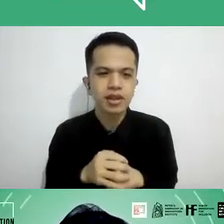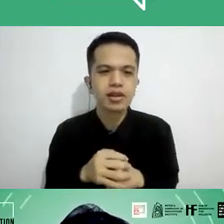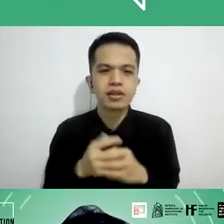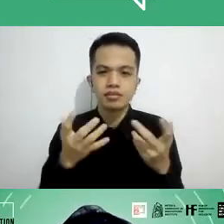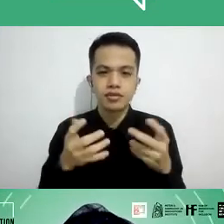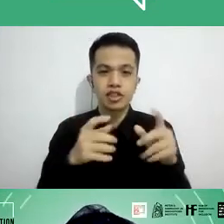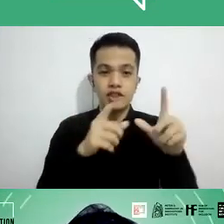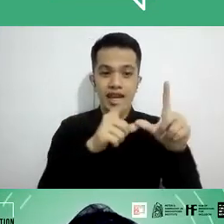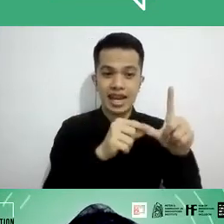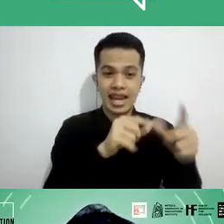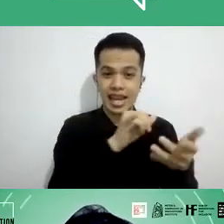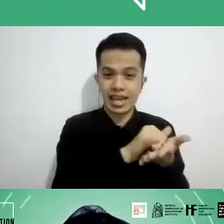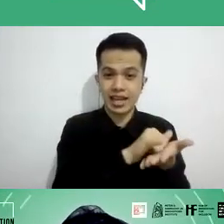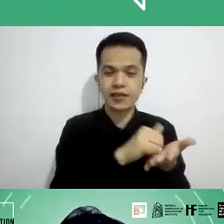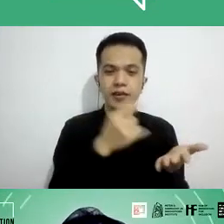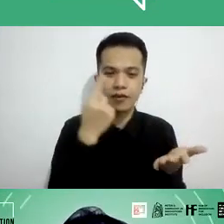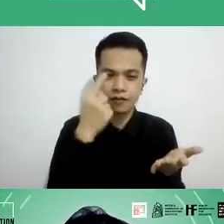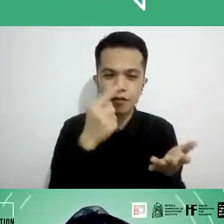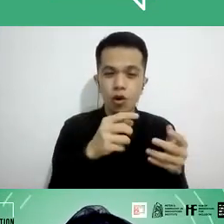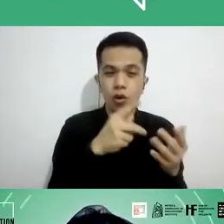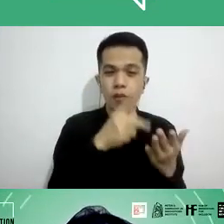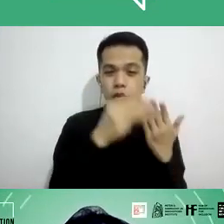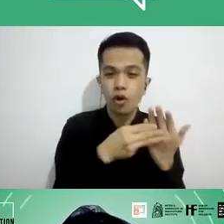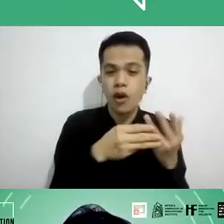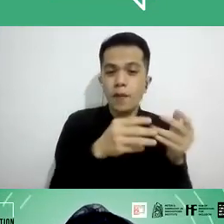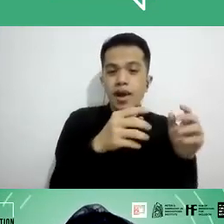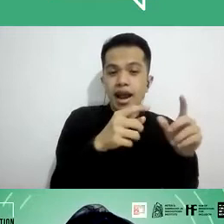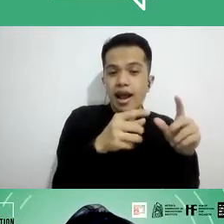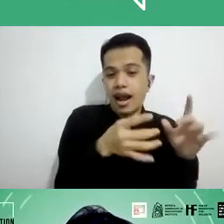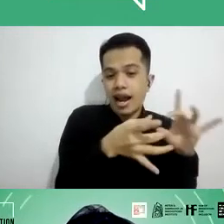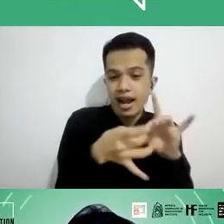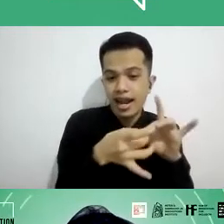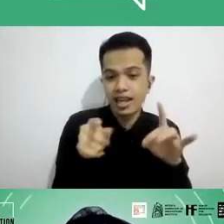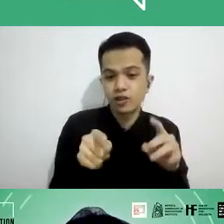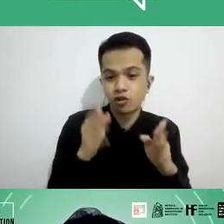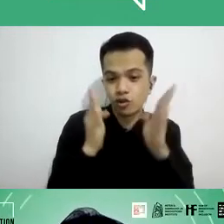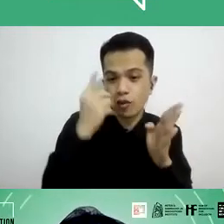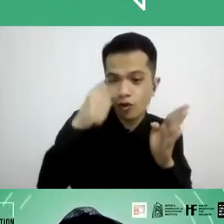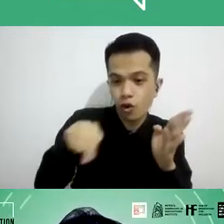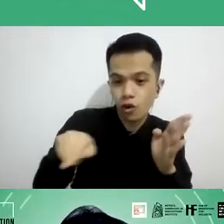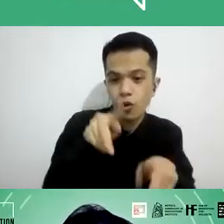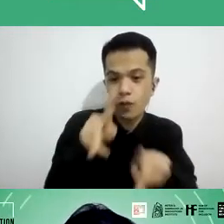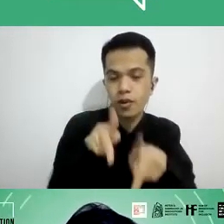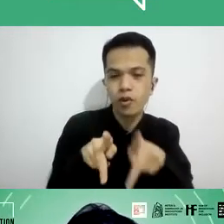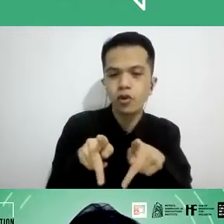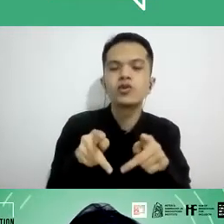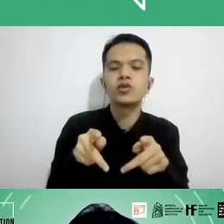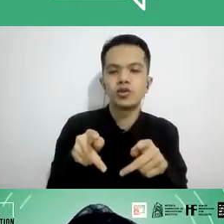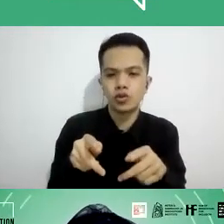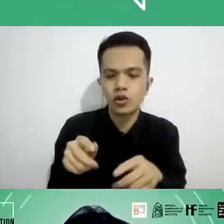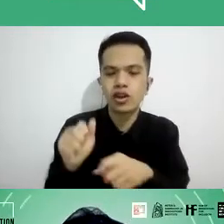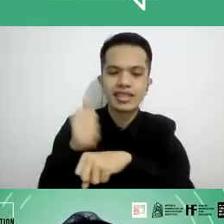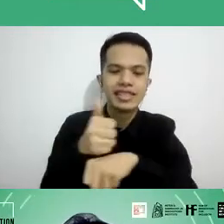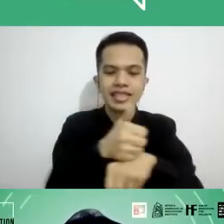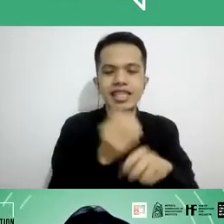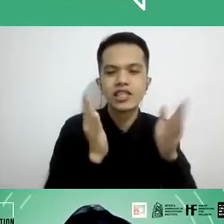Link NYC, a program to link these services to people, they're able to further establish city services